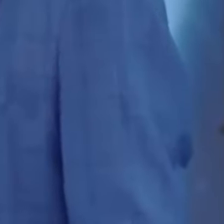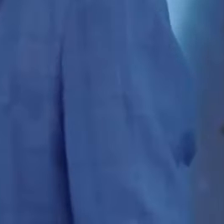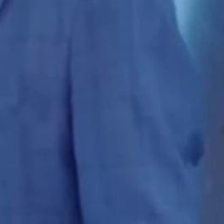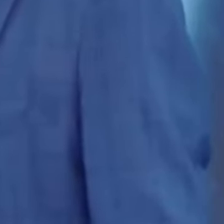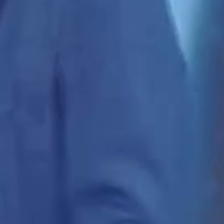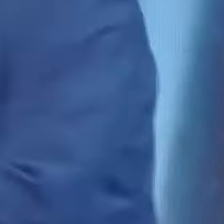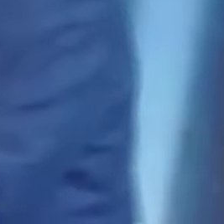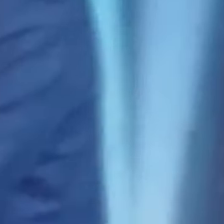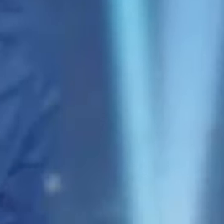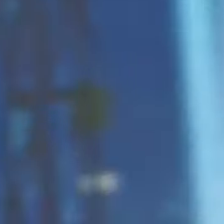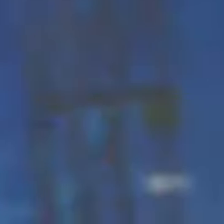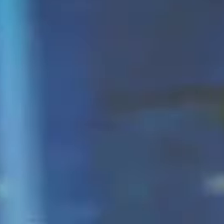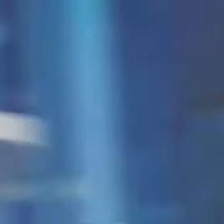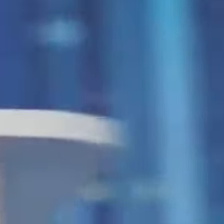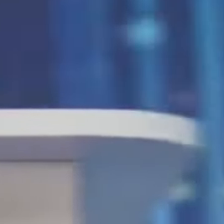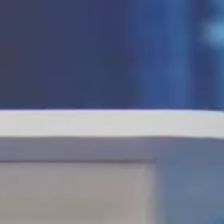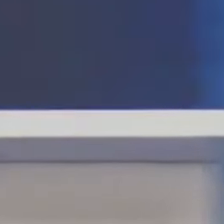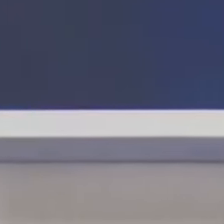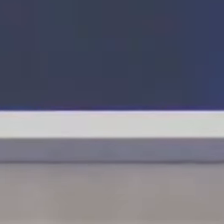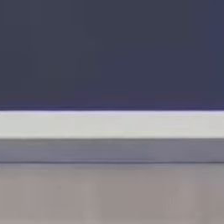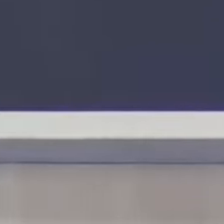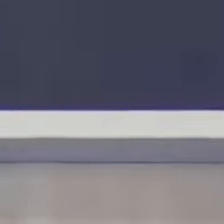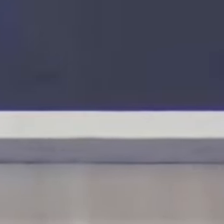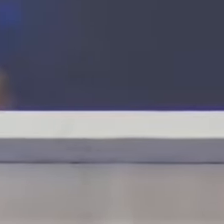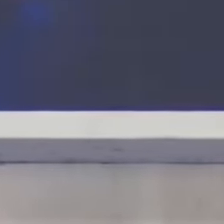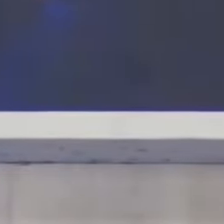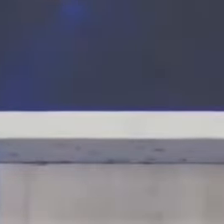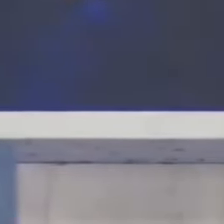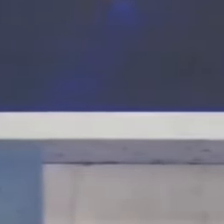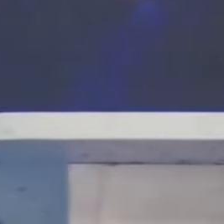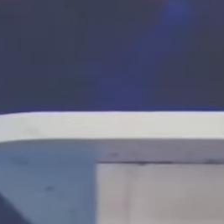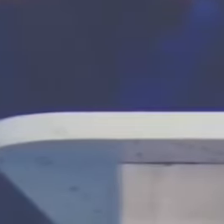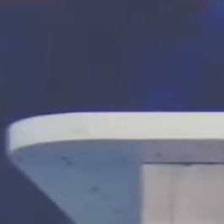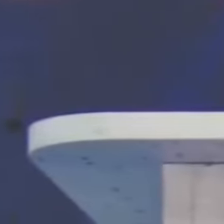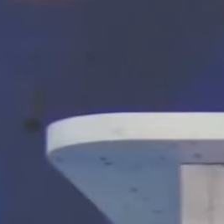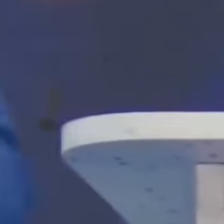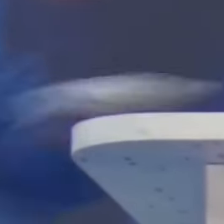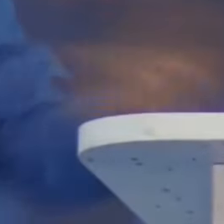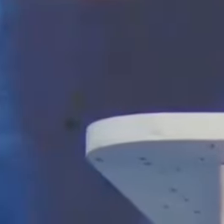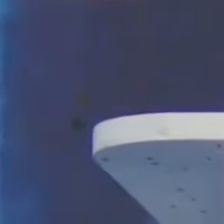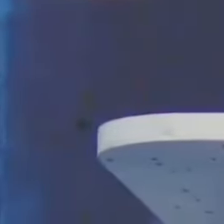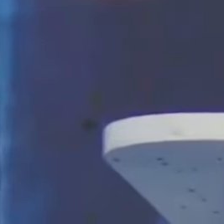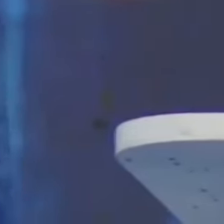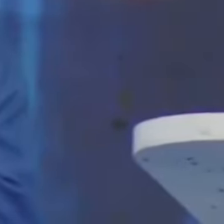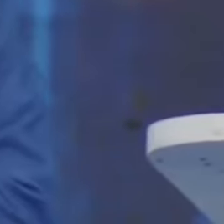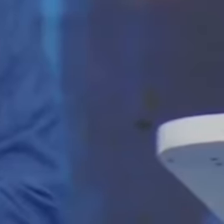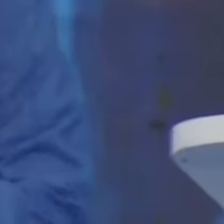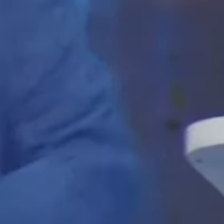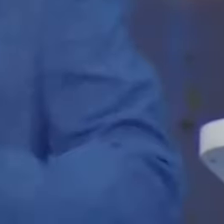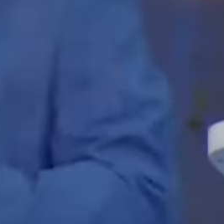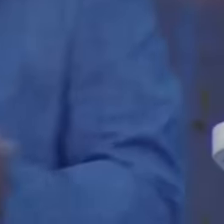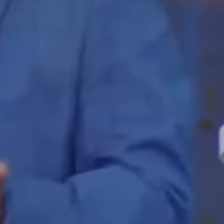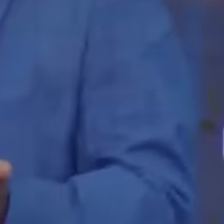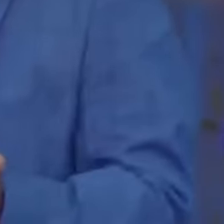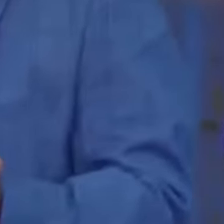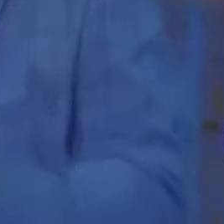to an interview. You failed when they asked you questions you couldn't answer. You failed when